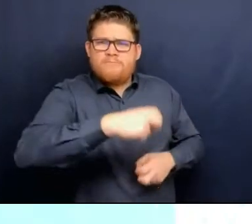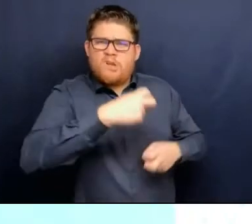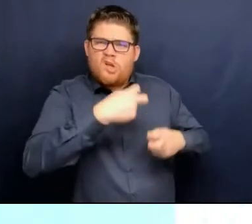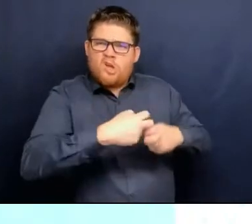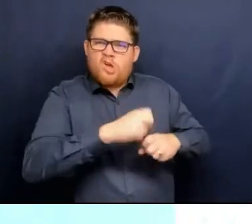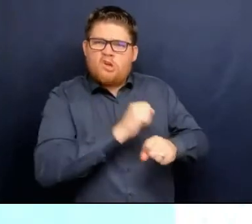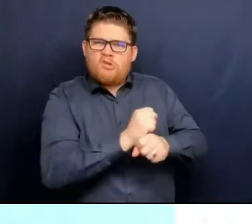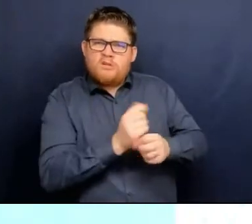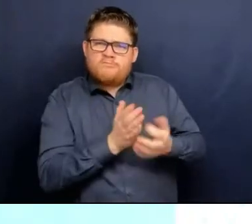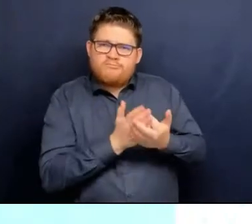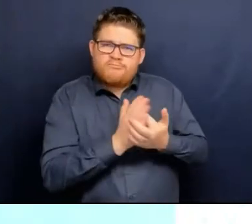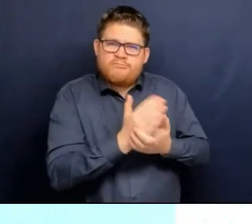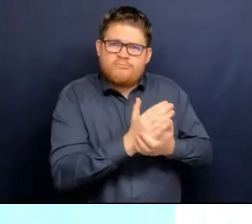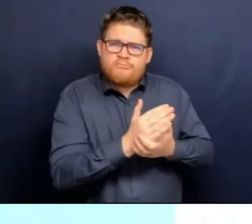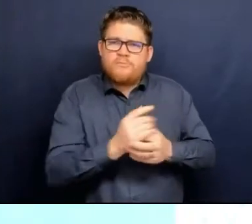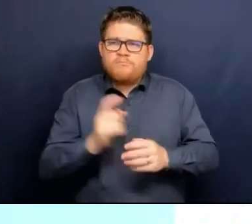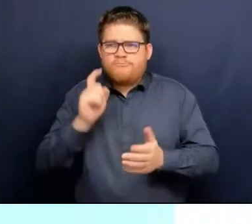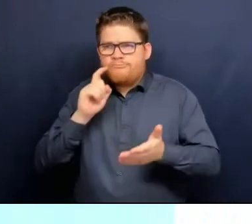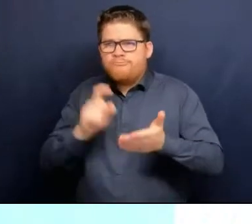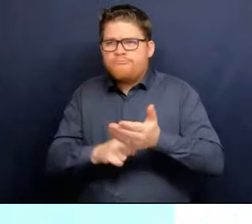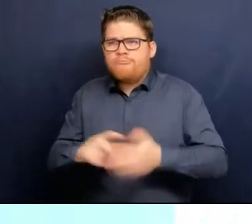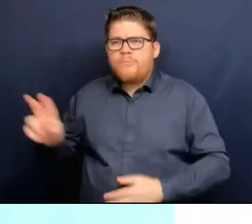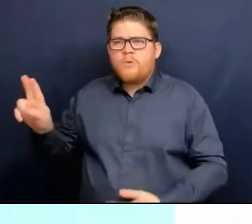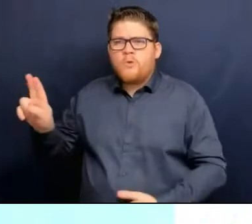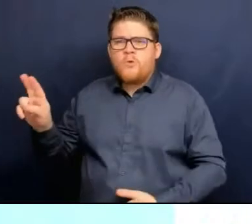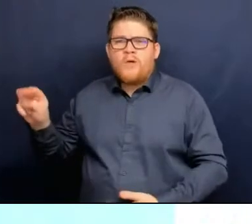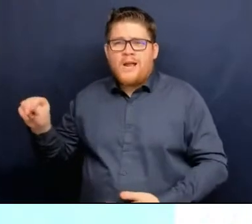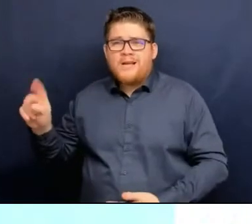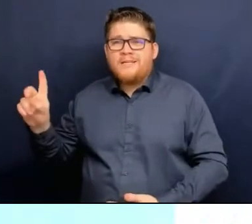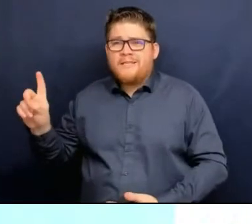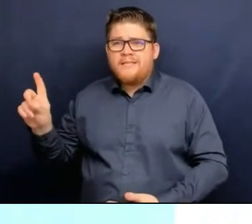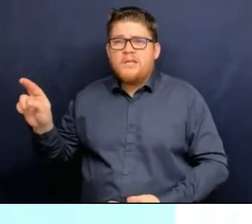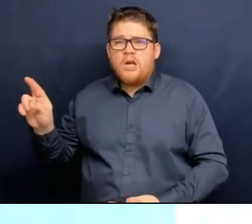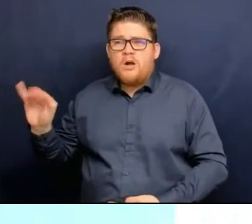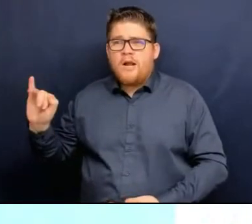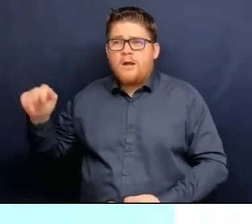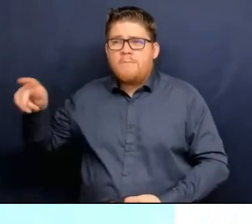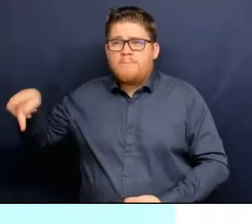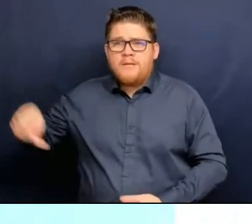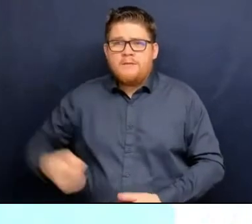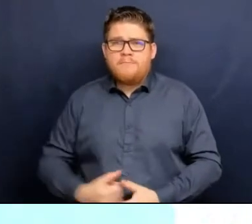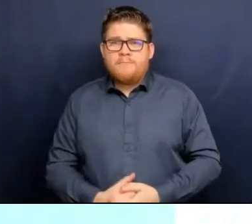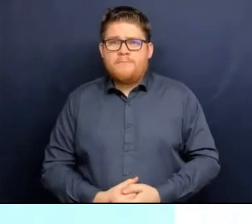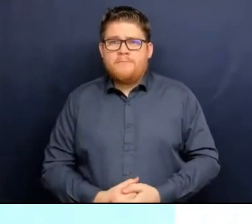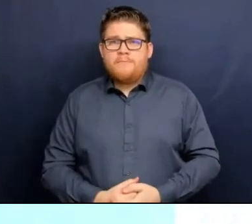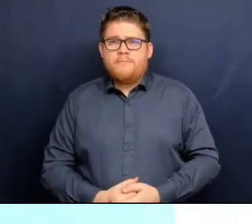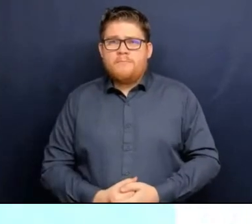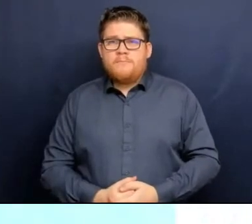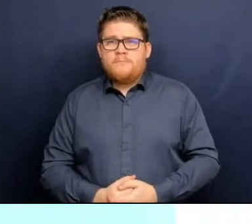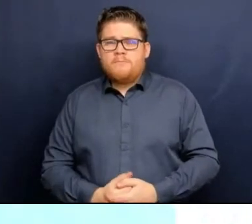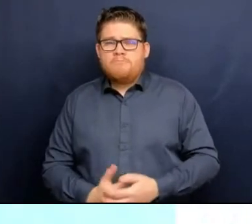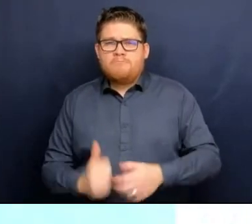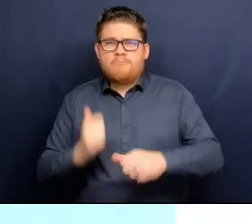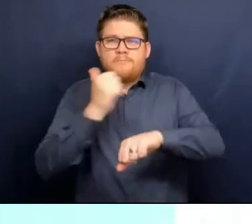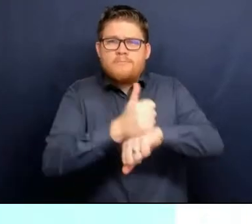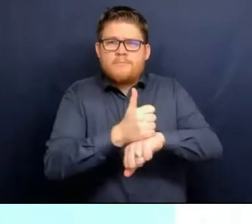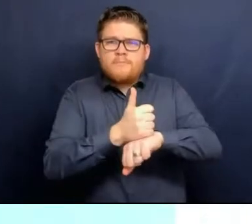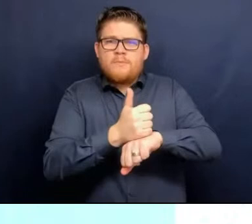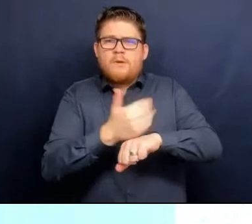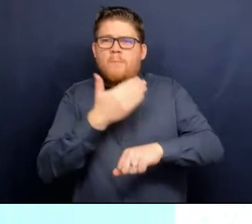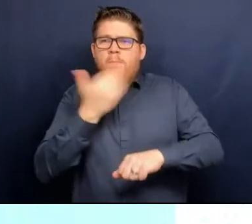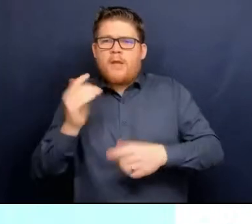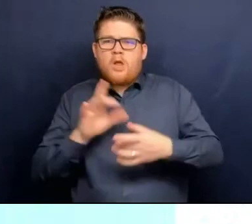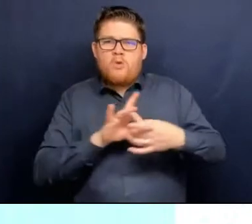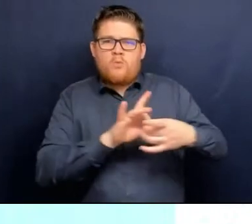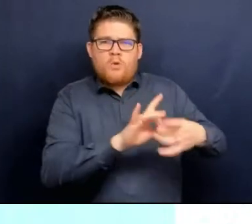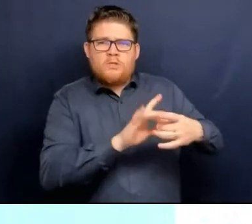today. The plan sets out expectation for the renewed relationship between First Nations people and the government of British Columbia, and charts a path